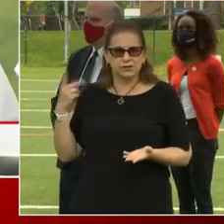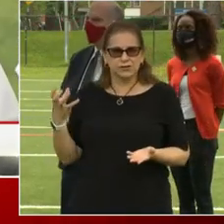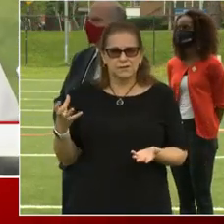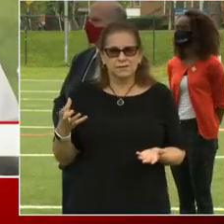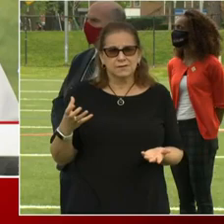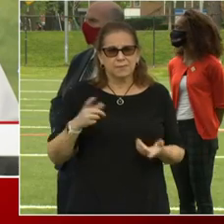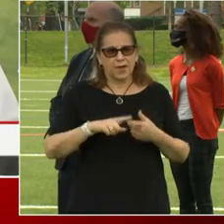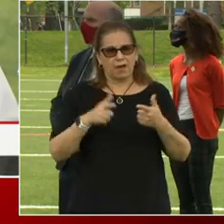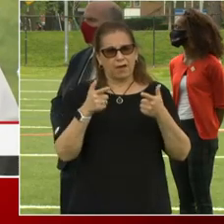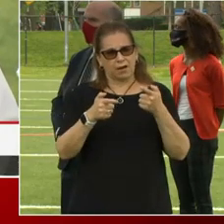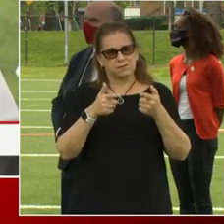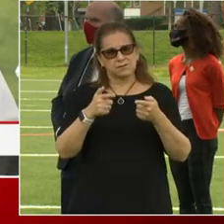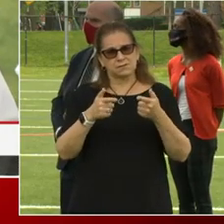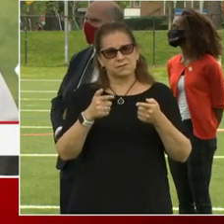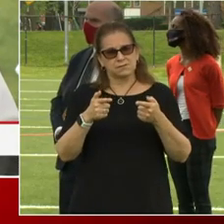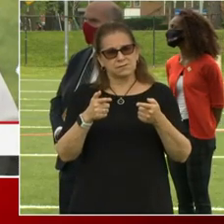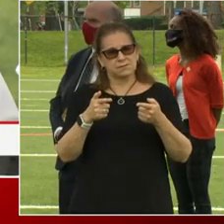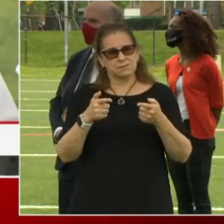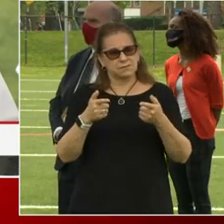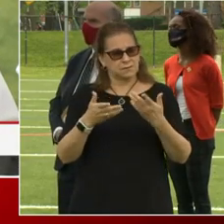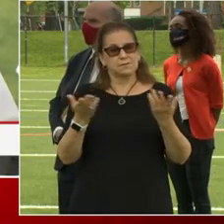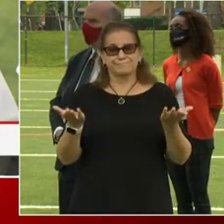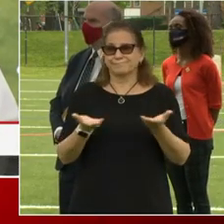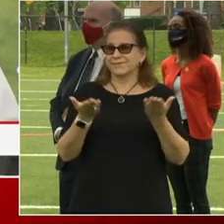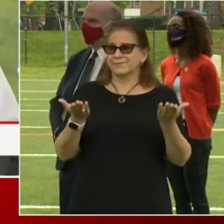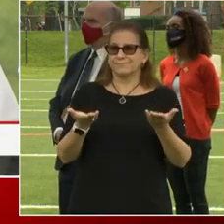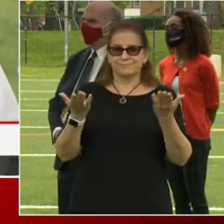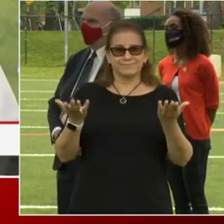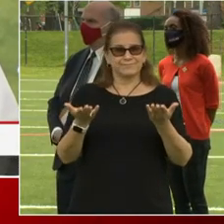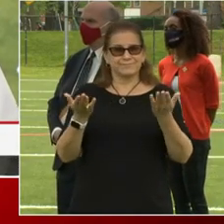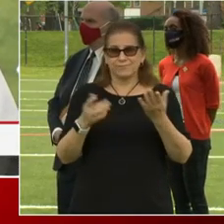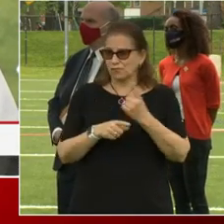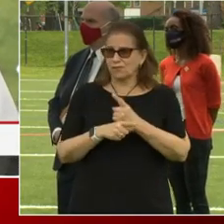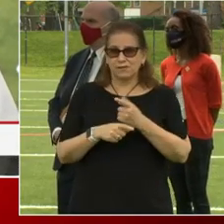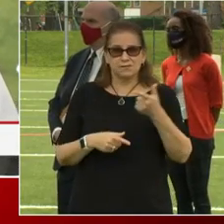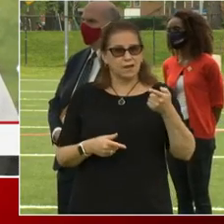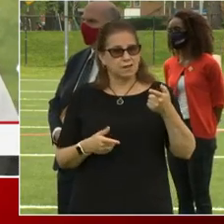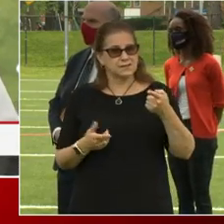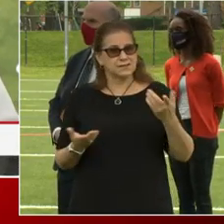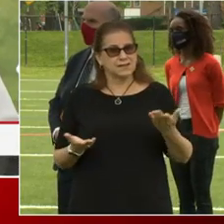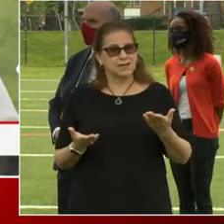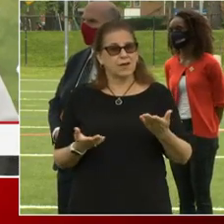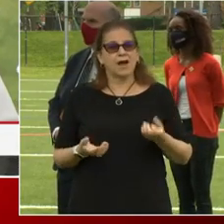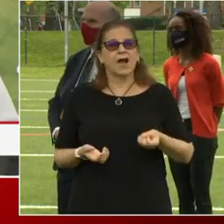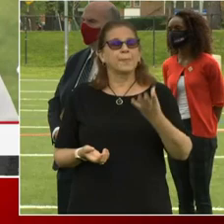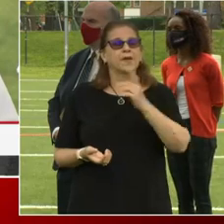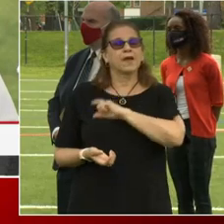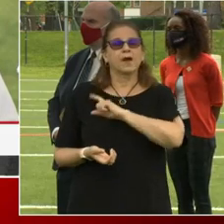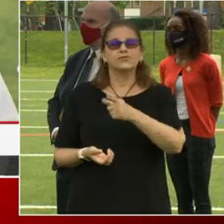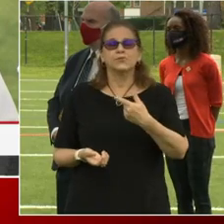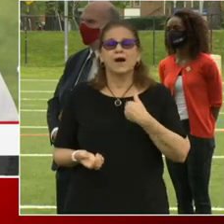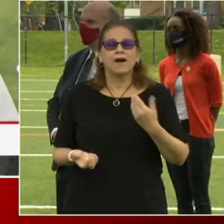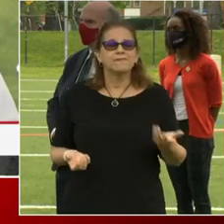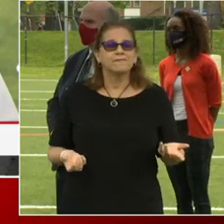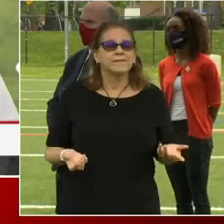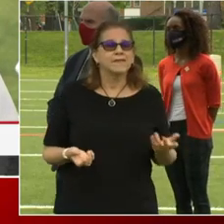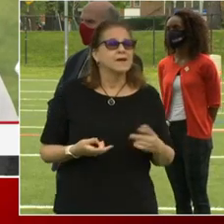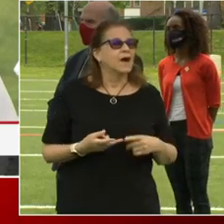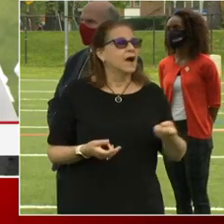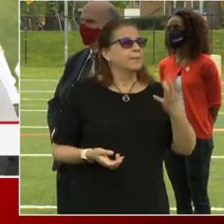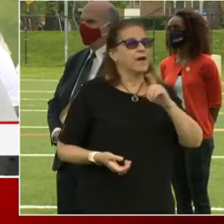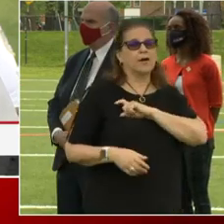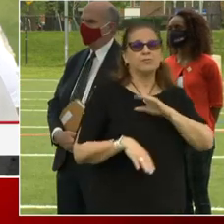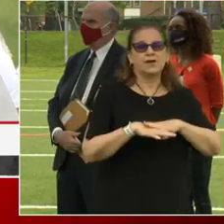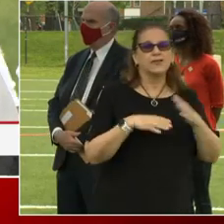city? No matter how many shot spotters you have, no matter how many patrols you have, no matter how many officers you have, that you can't